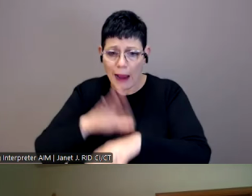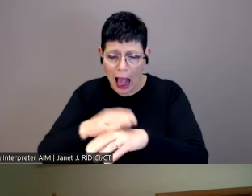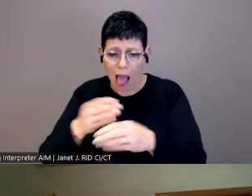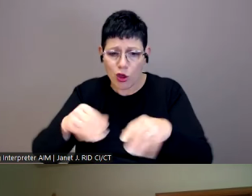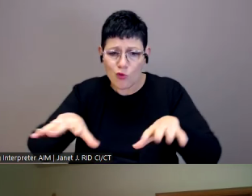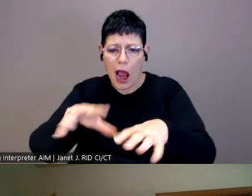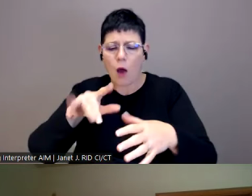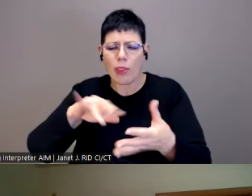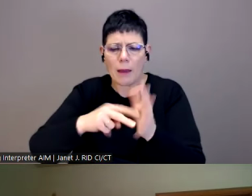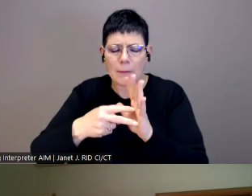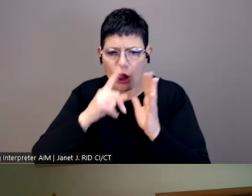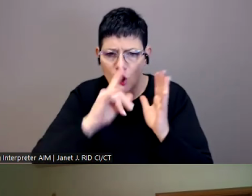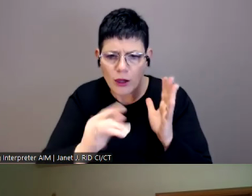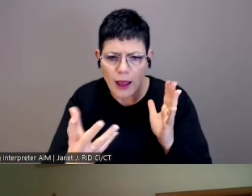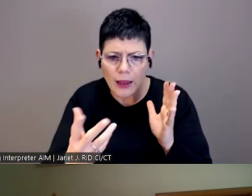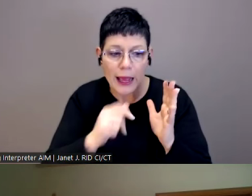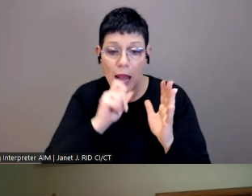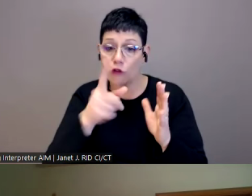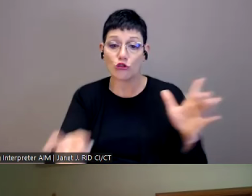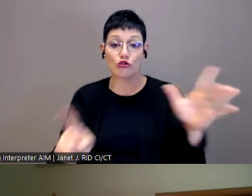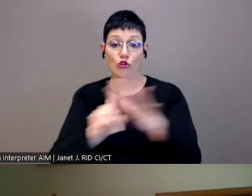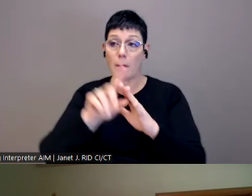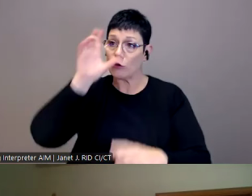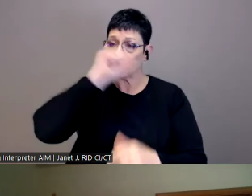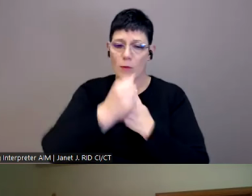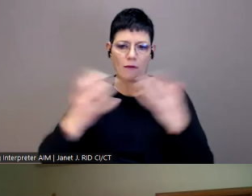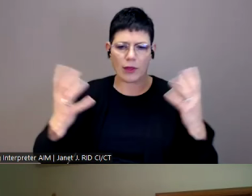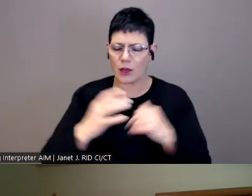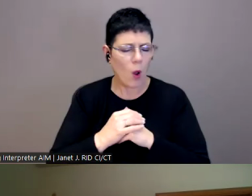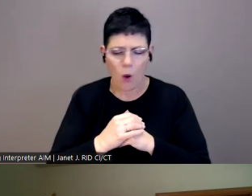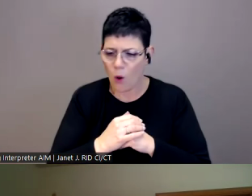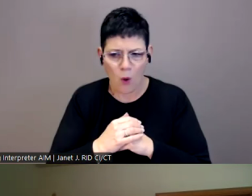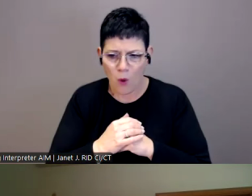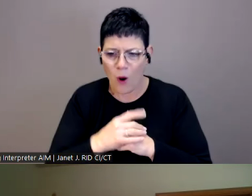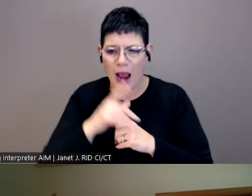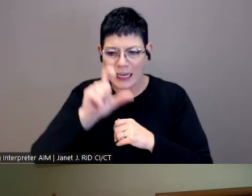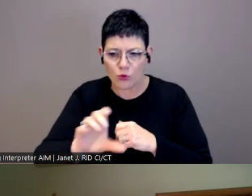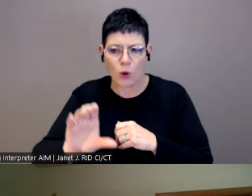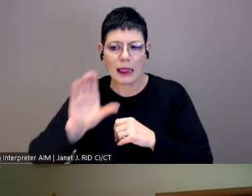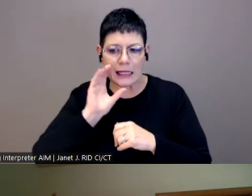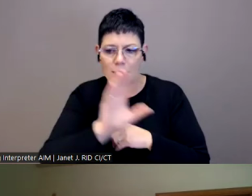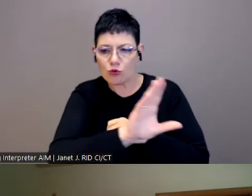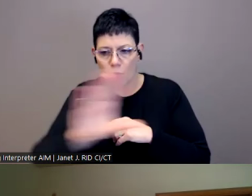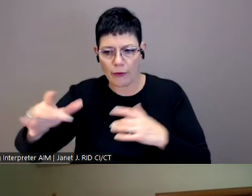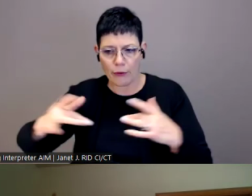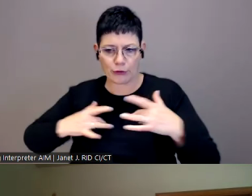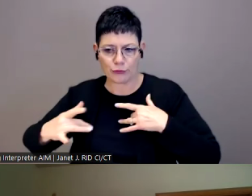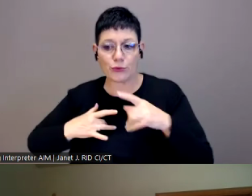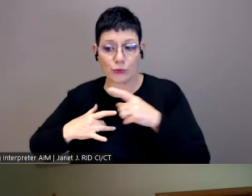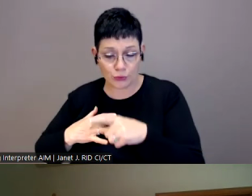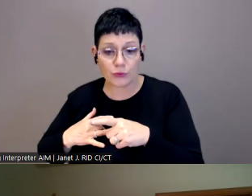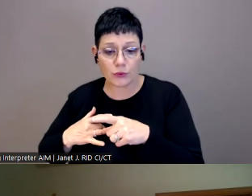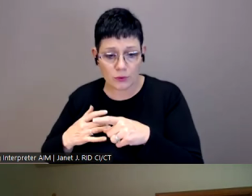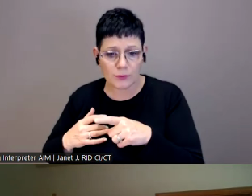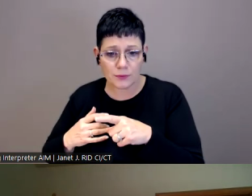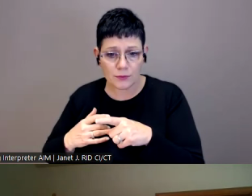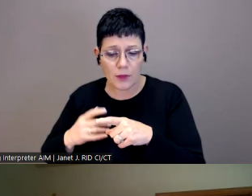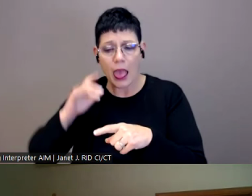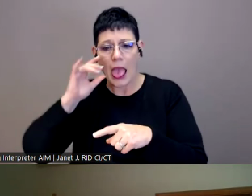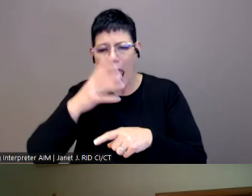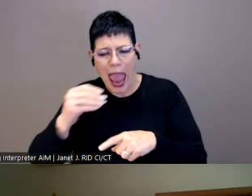that mean? It means you just don't come in with the assumption, but people can describe to you the intricacies of the problem. This, in